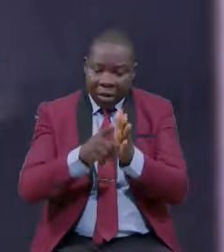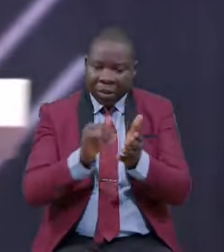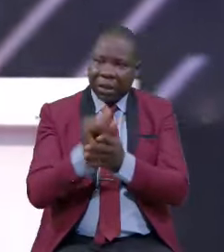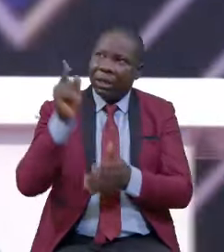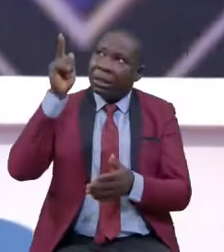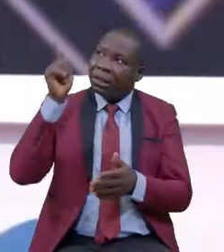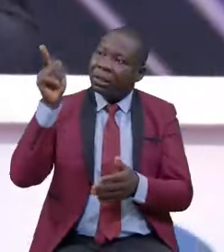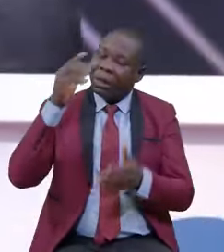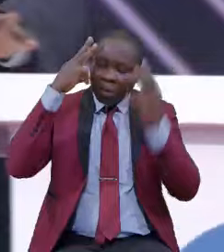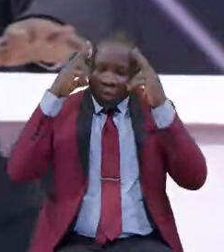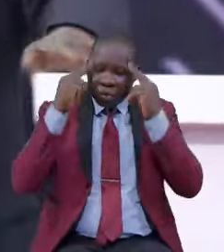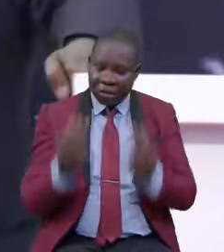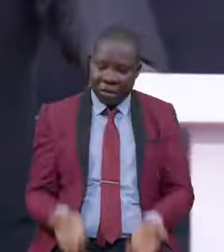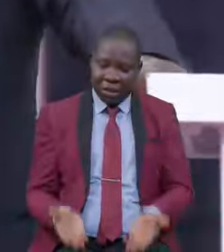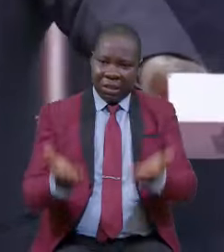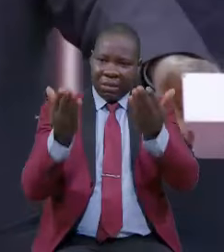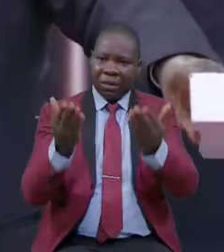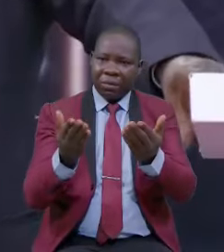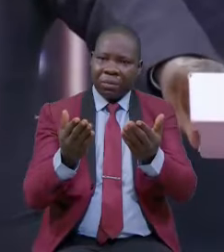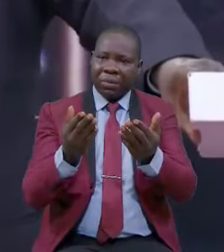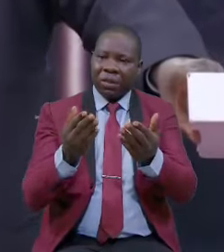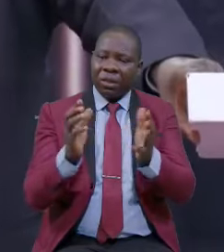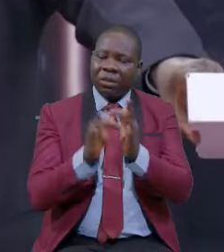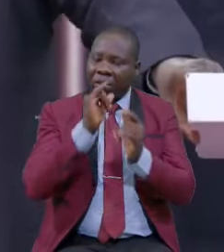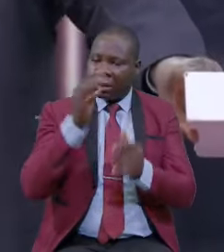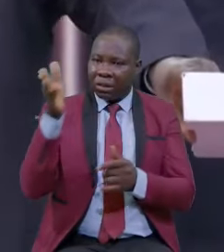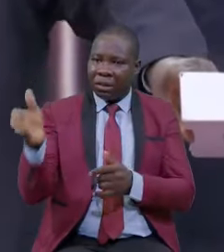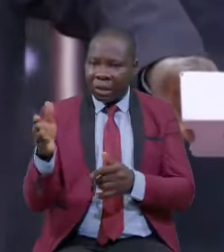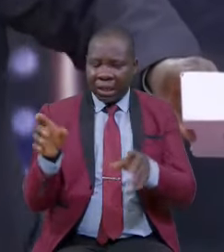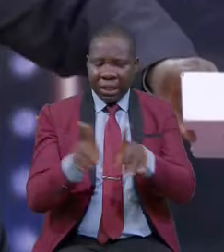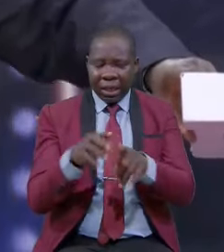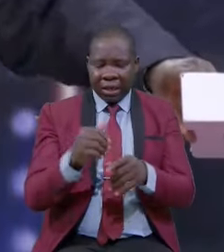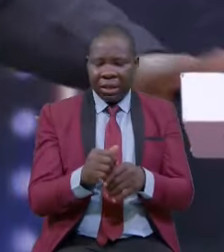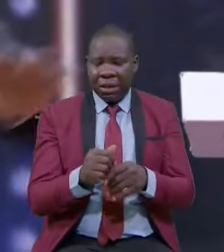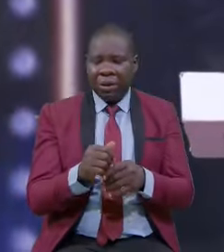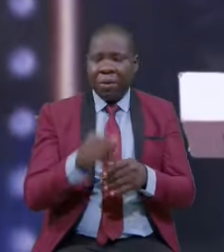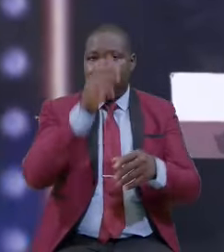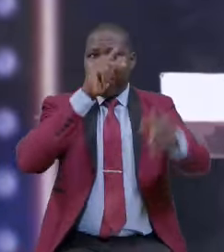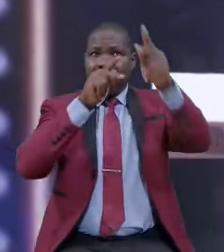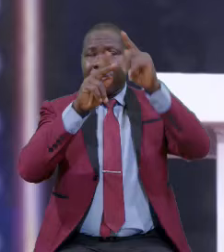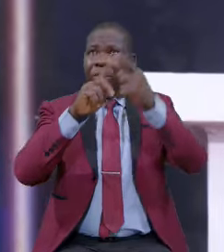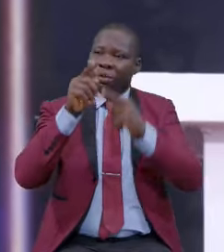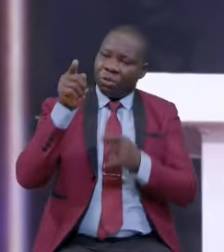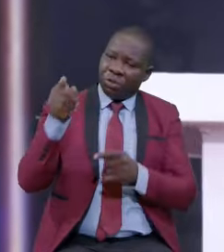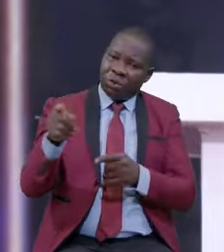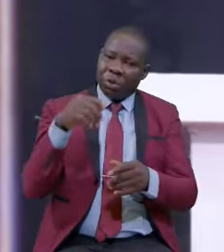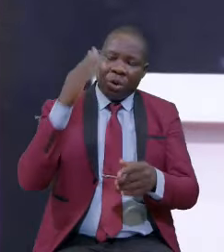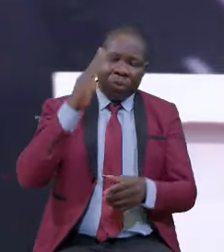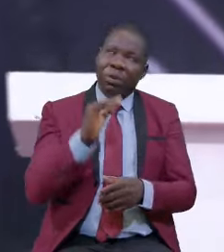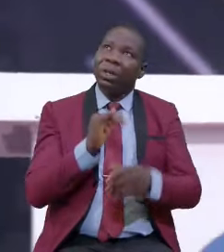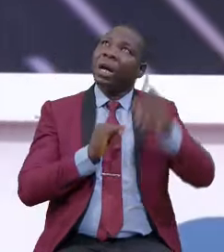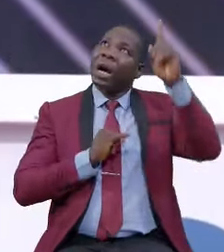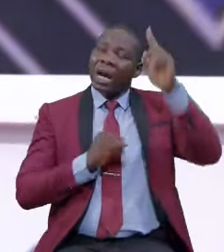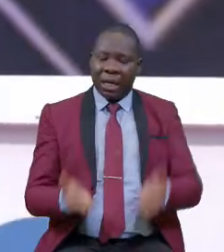Jesus there. But Jesus said that, a prophet like unto you, will I raise up like unto you, I'll put my word in his